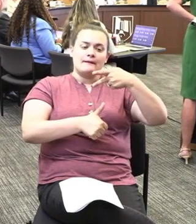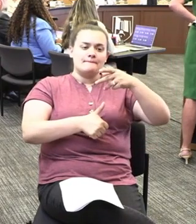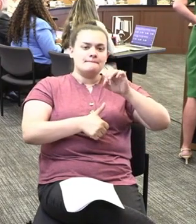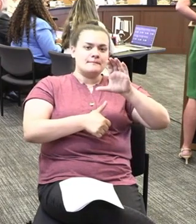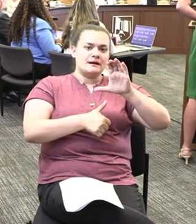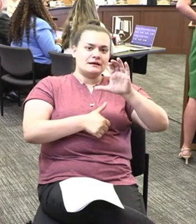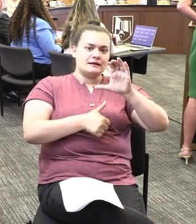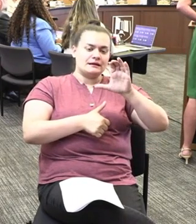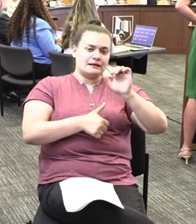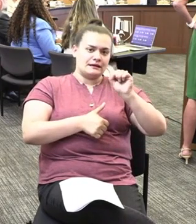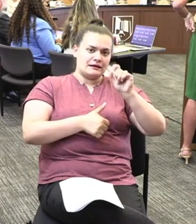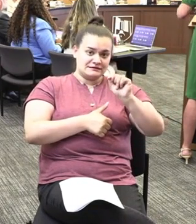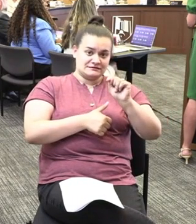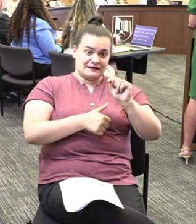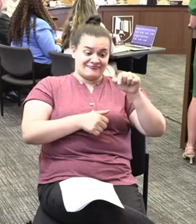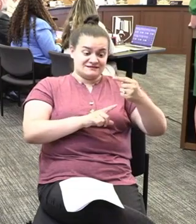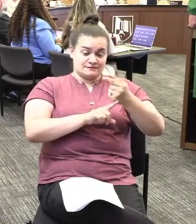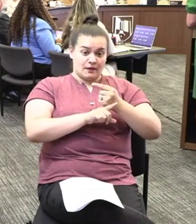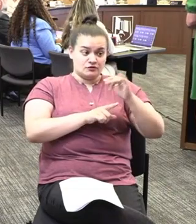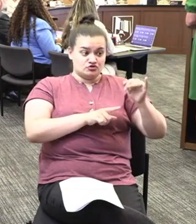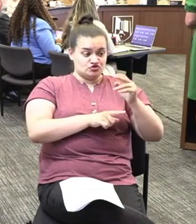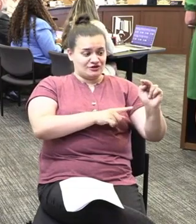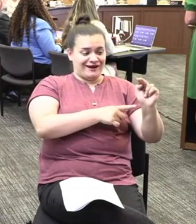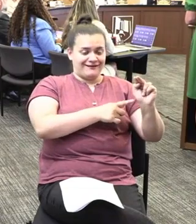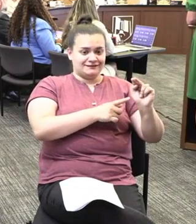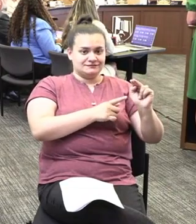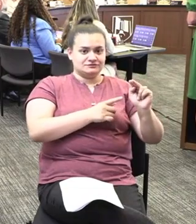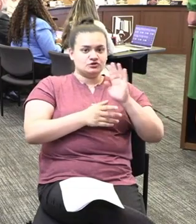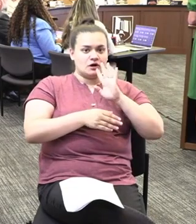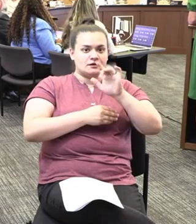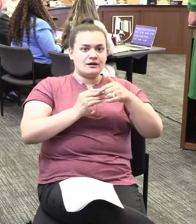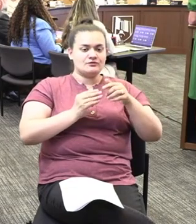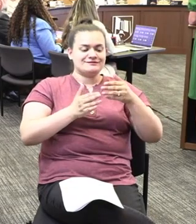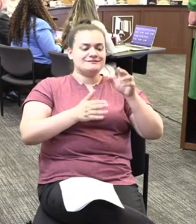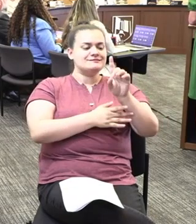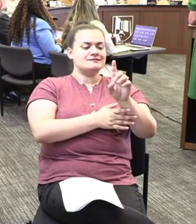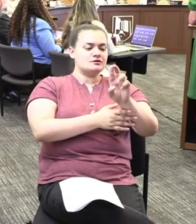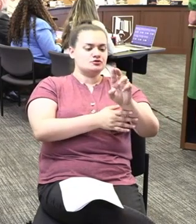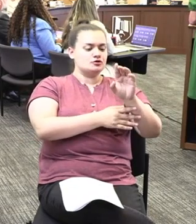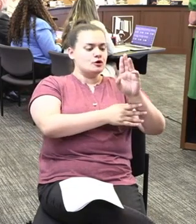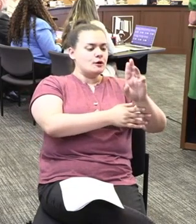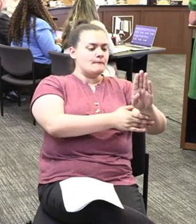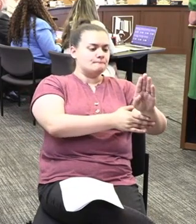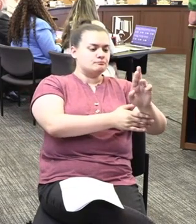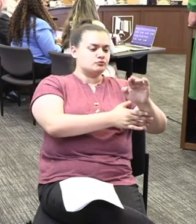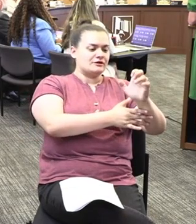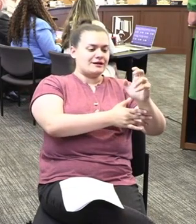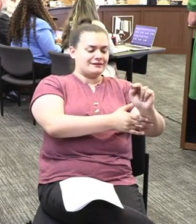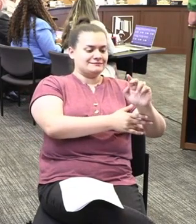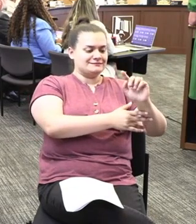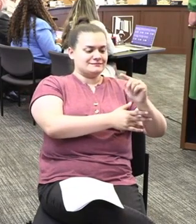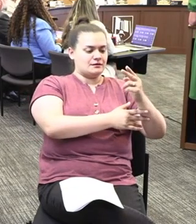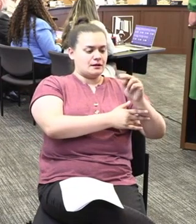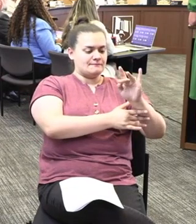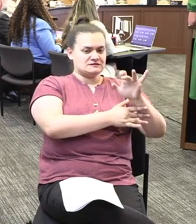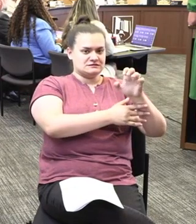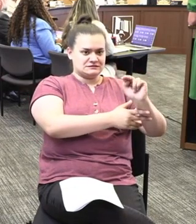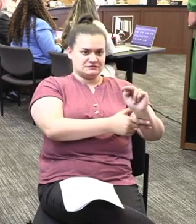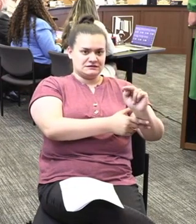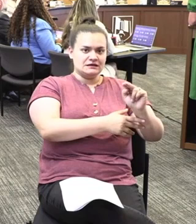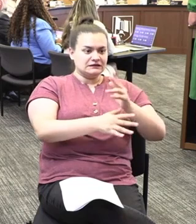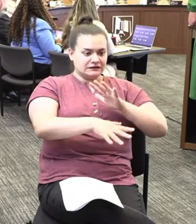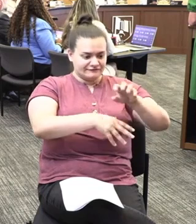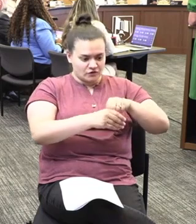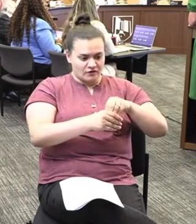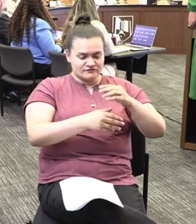this month, Jen highlighted Dr. Brian Thompson, very involved in the college. He's an